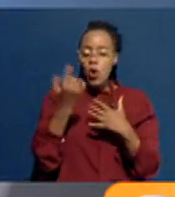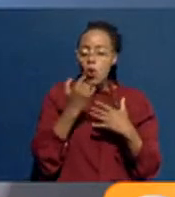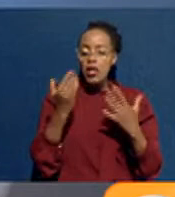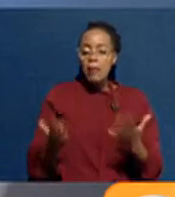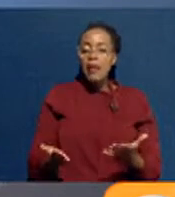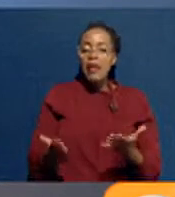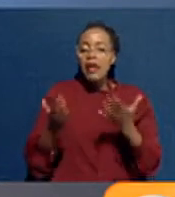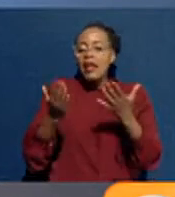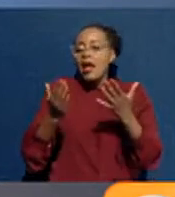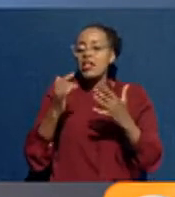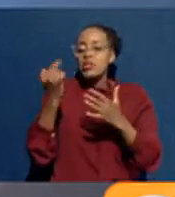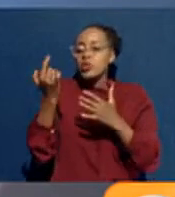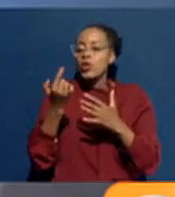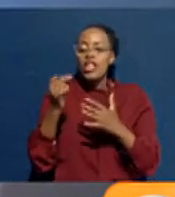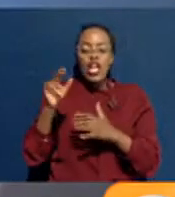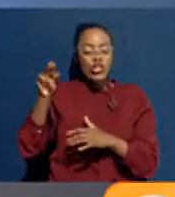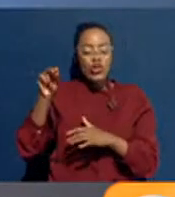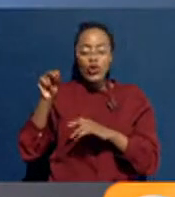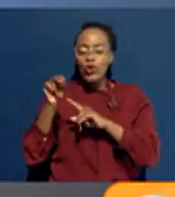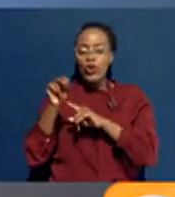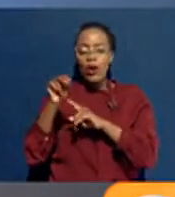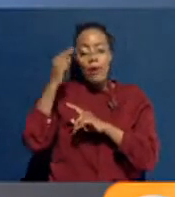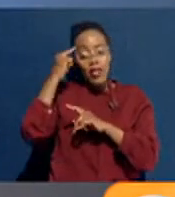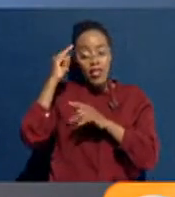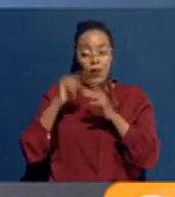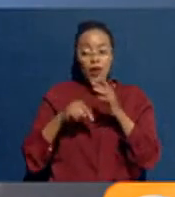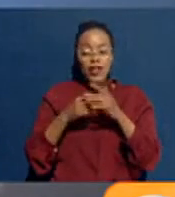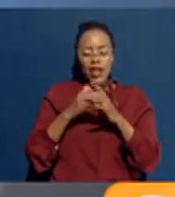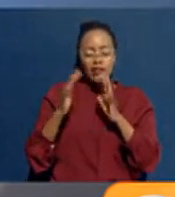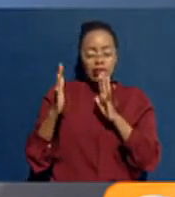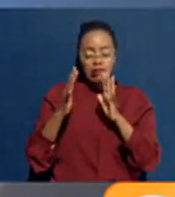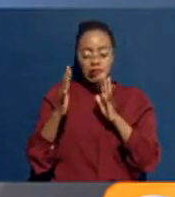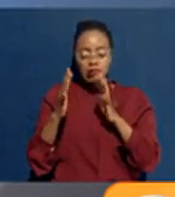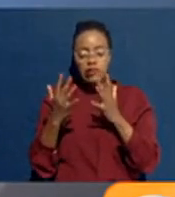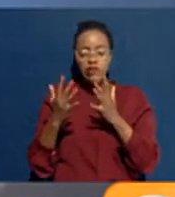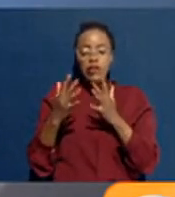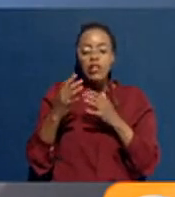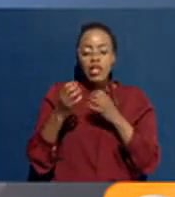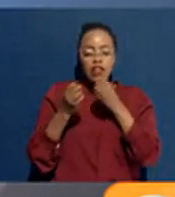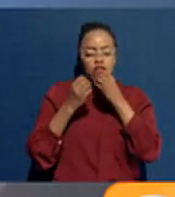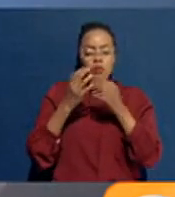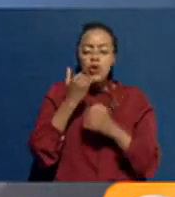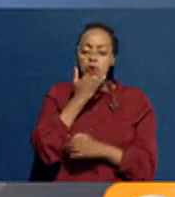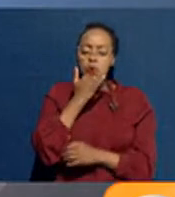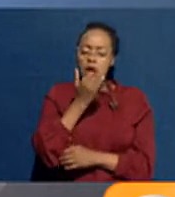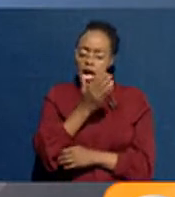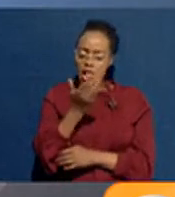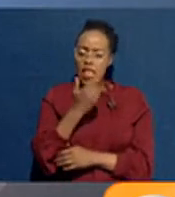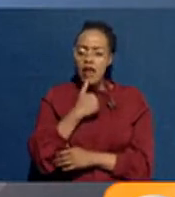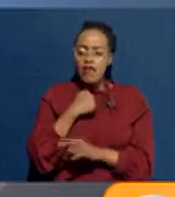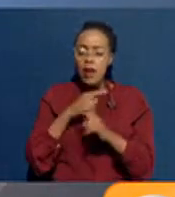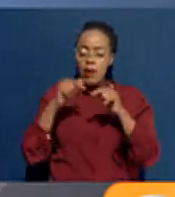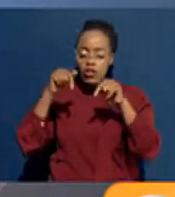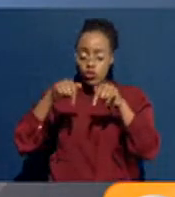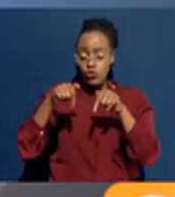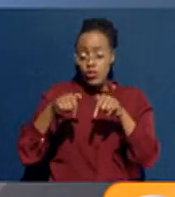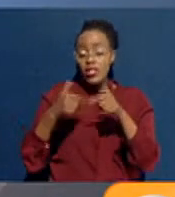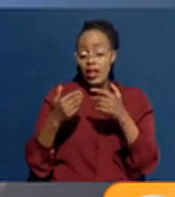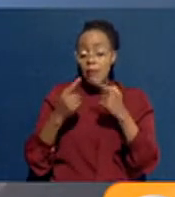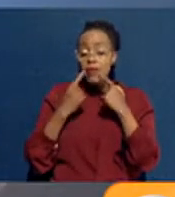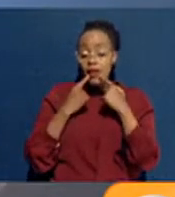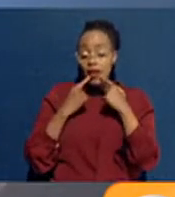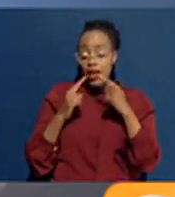enhanced, I think there is some misinformation somewhere. Okay. But I'm here to correct the